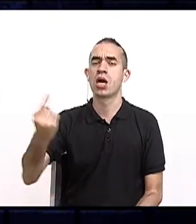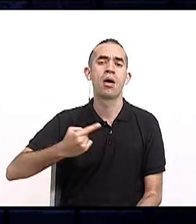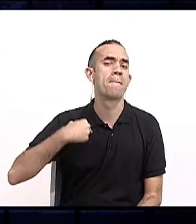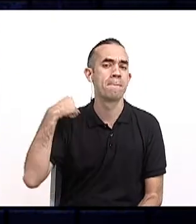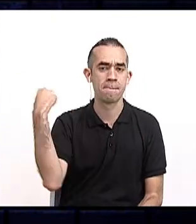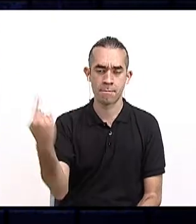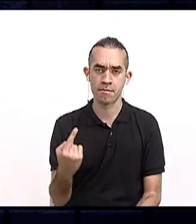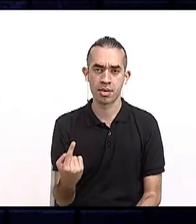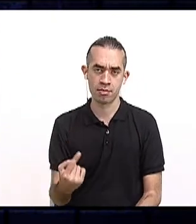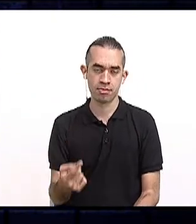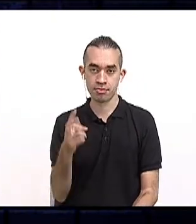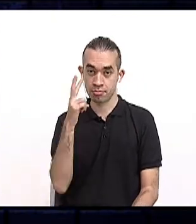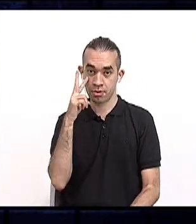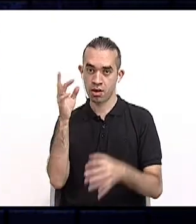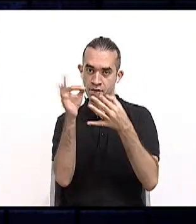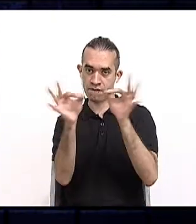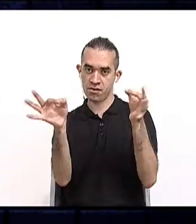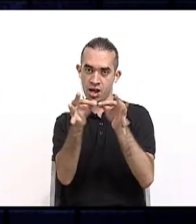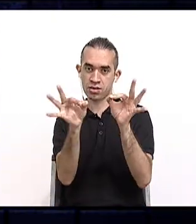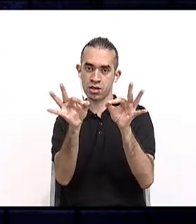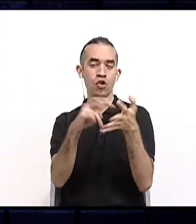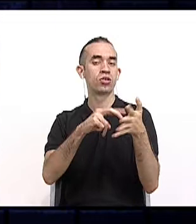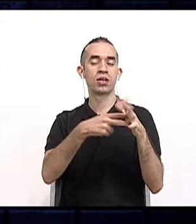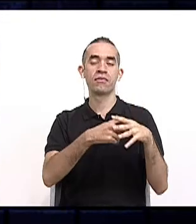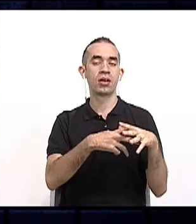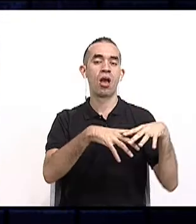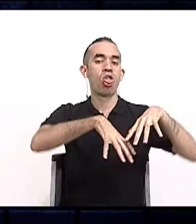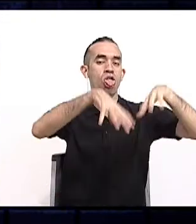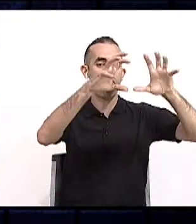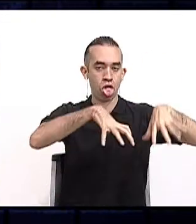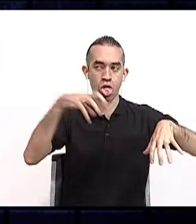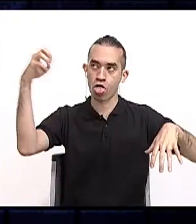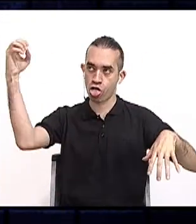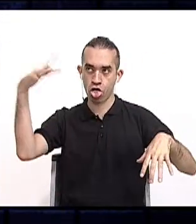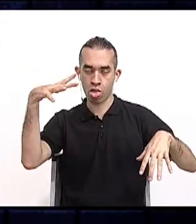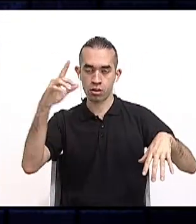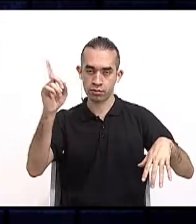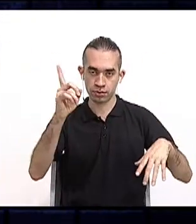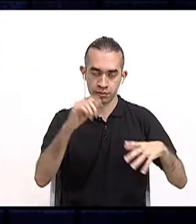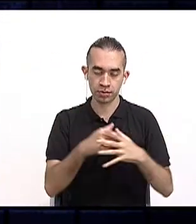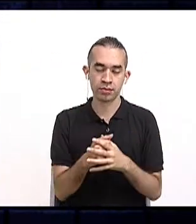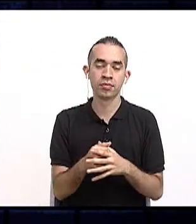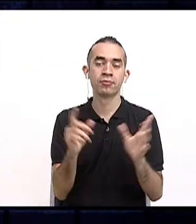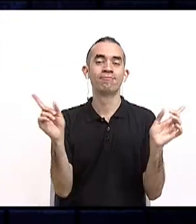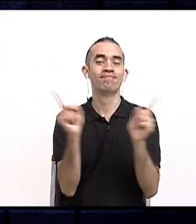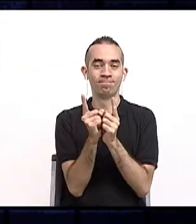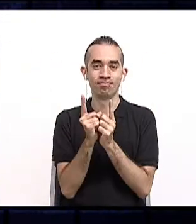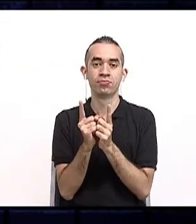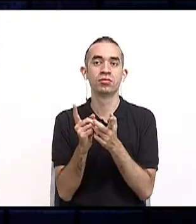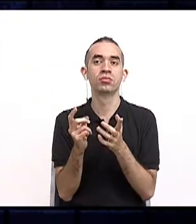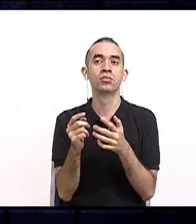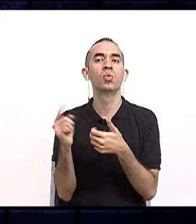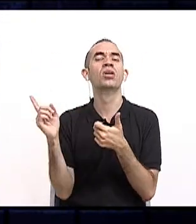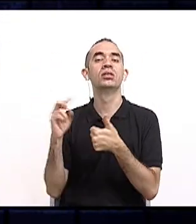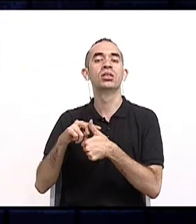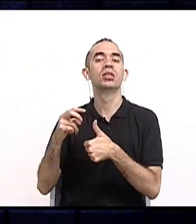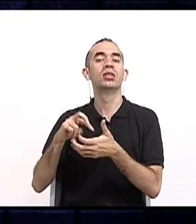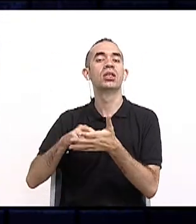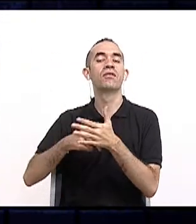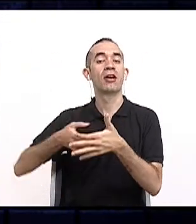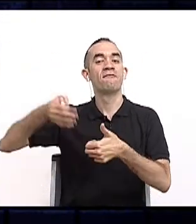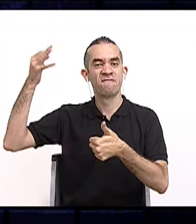is actually an idiomatic expression, rain or shine. Is it certainly, unclearly, or